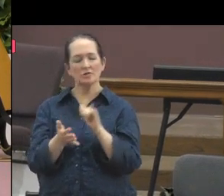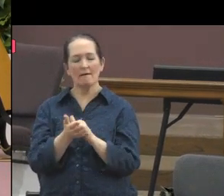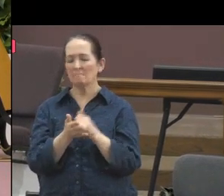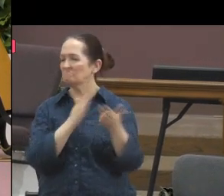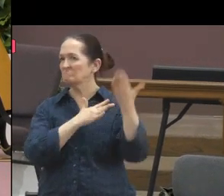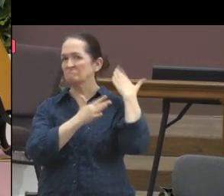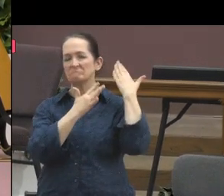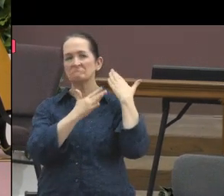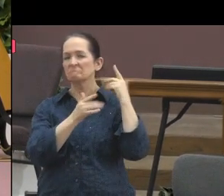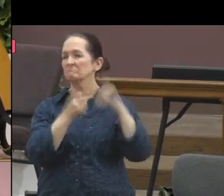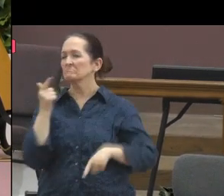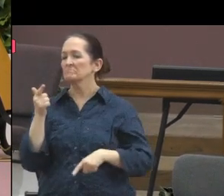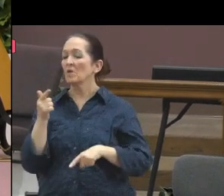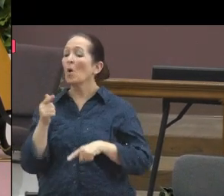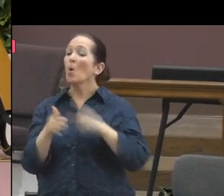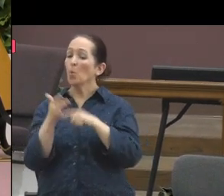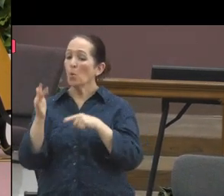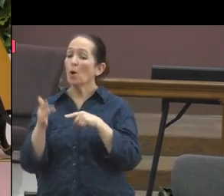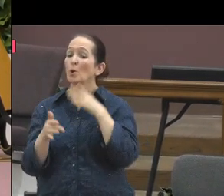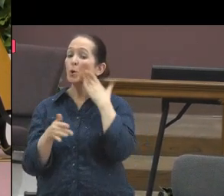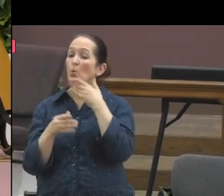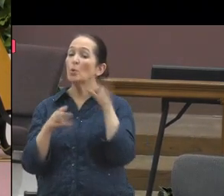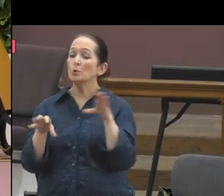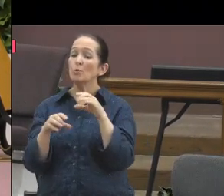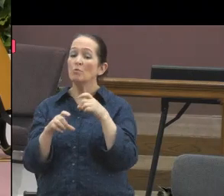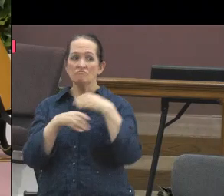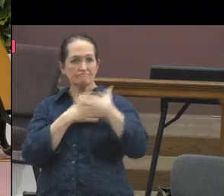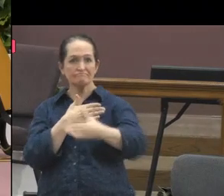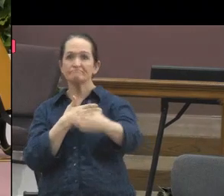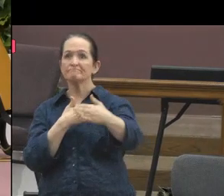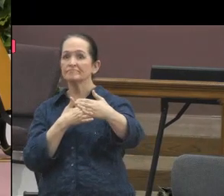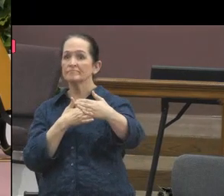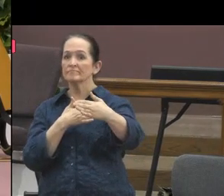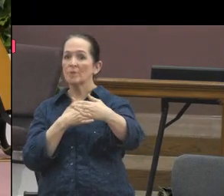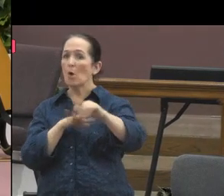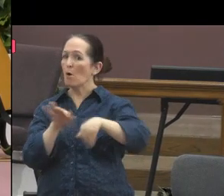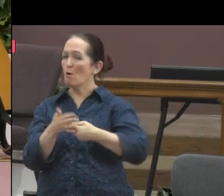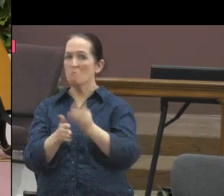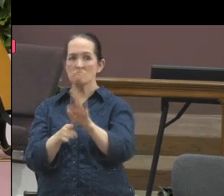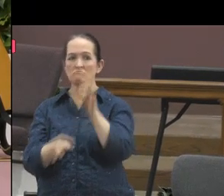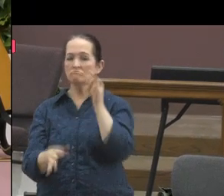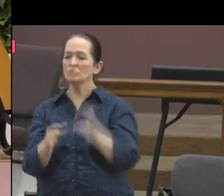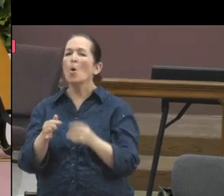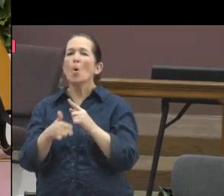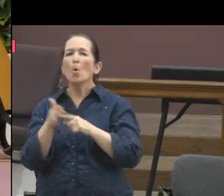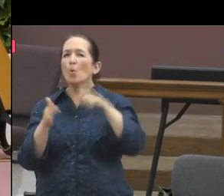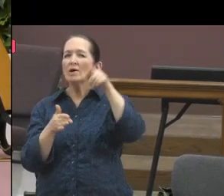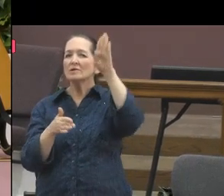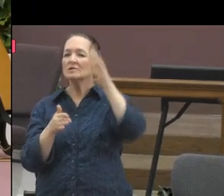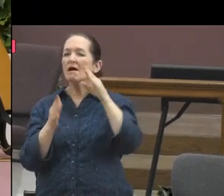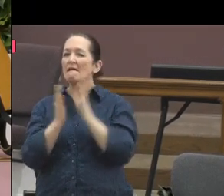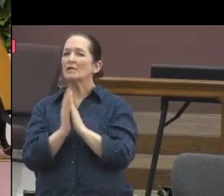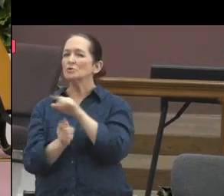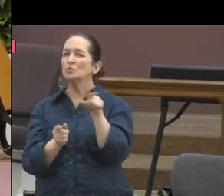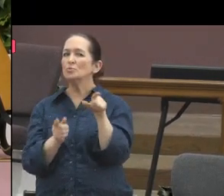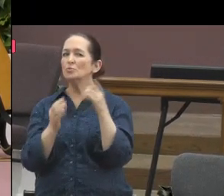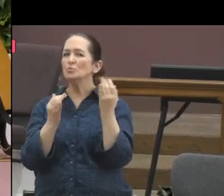What you're going to do from this moment forward is all up to you. So what is God asking of you